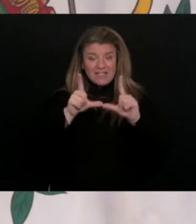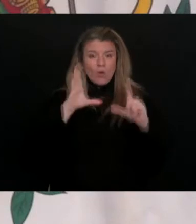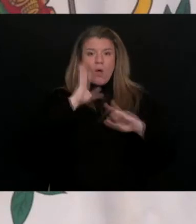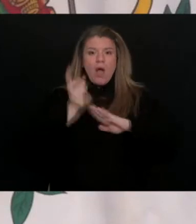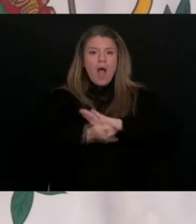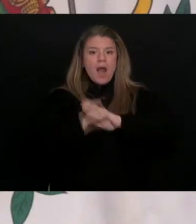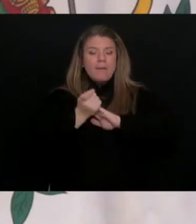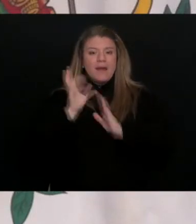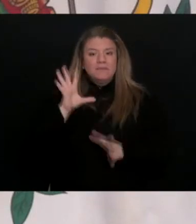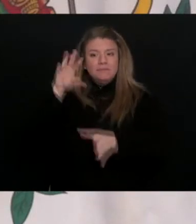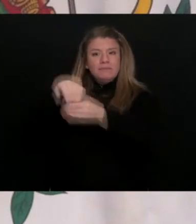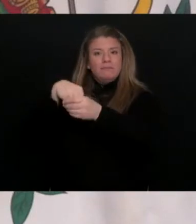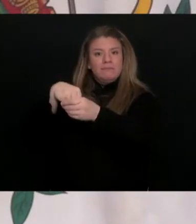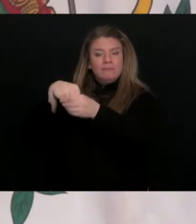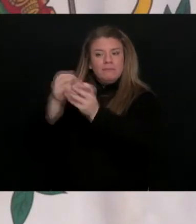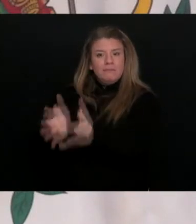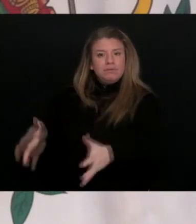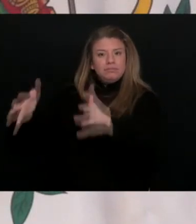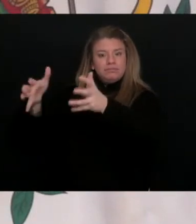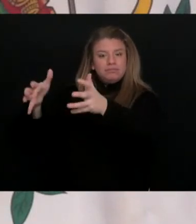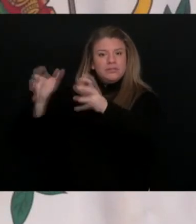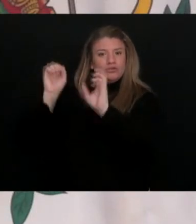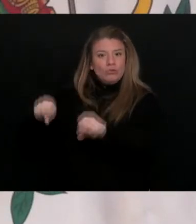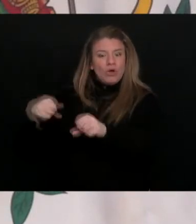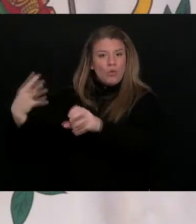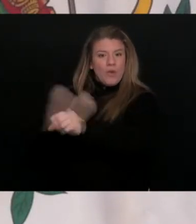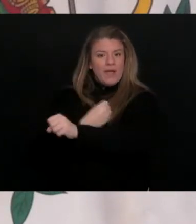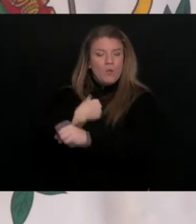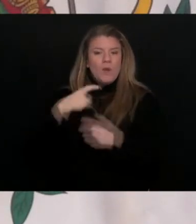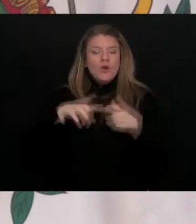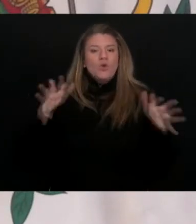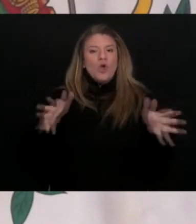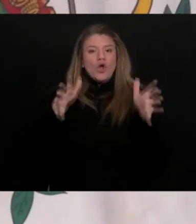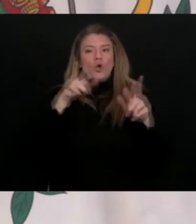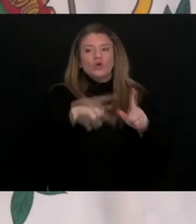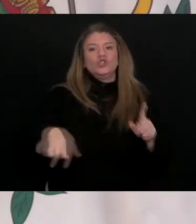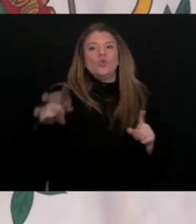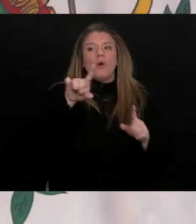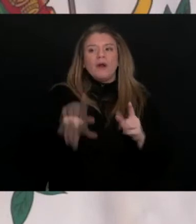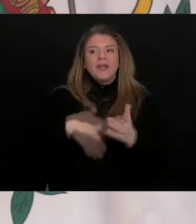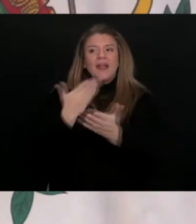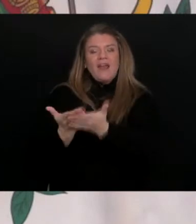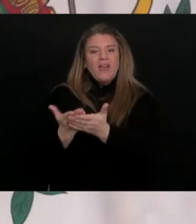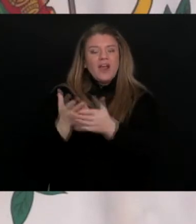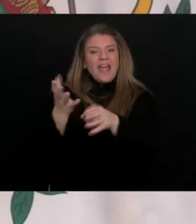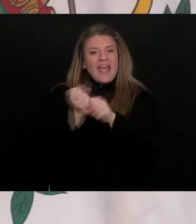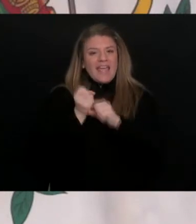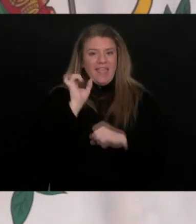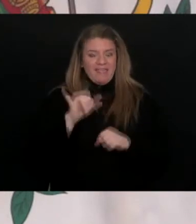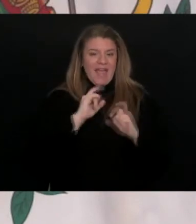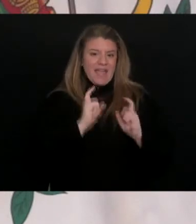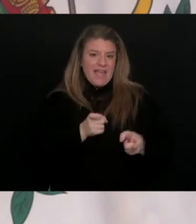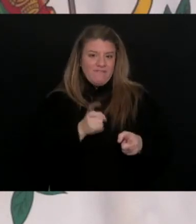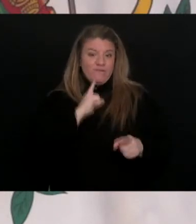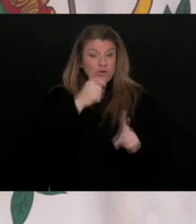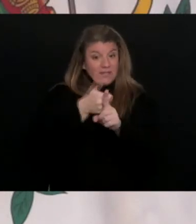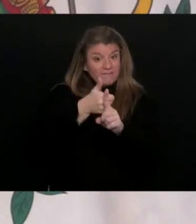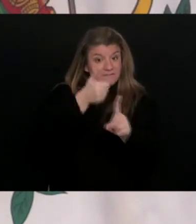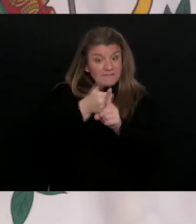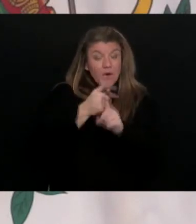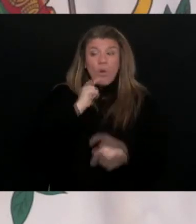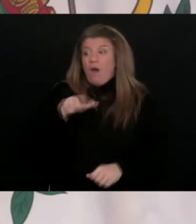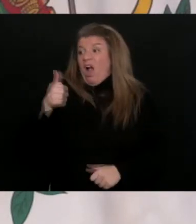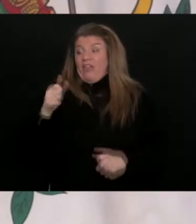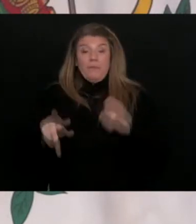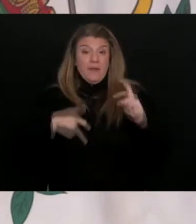automatically be entered. We want to encourage everybody to get out there and right now and purchase that gift and everything, and for yourself or